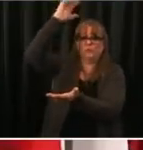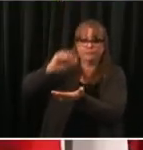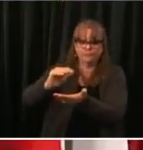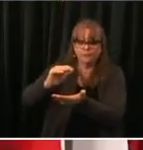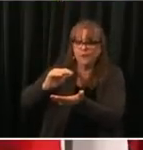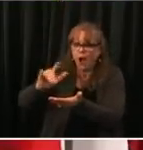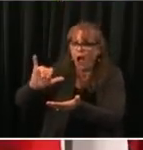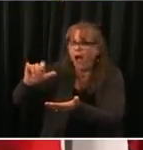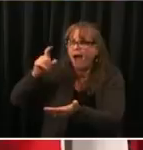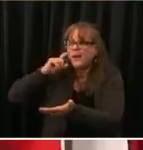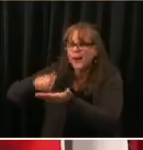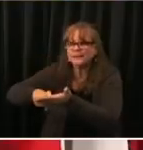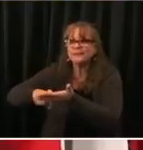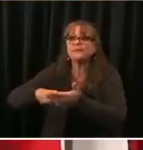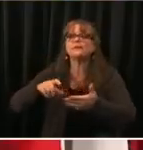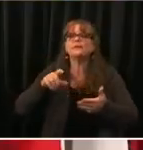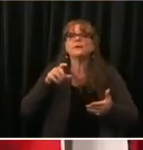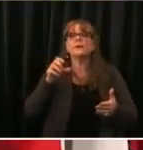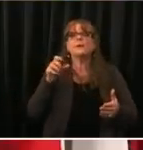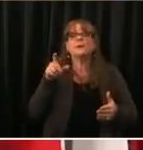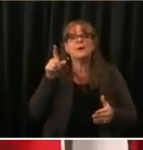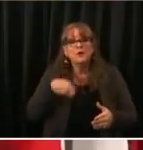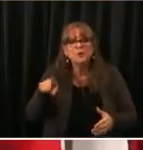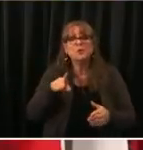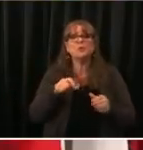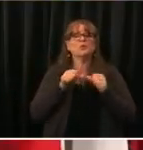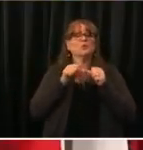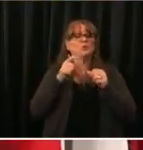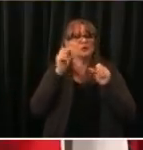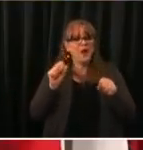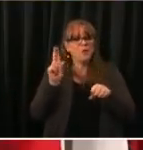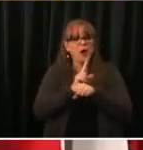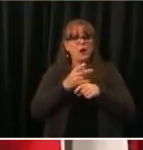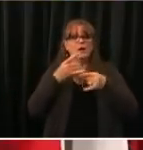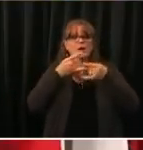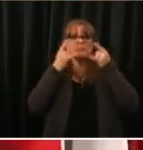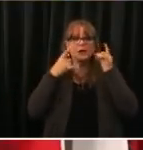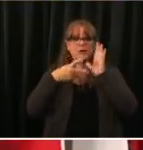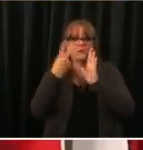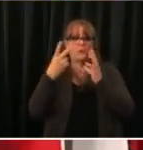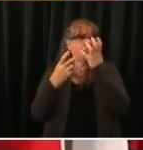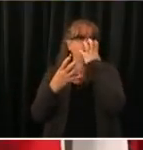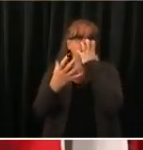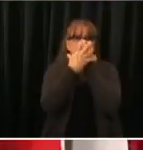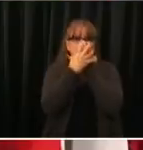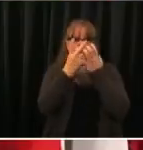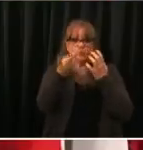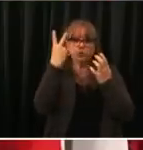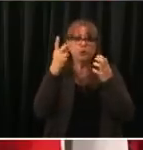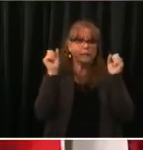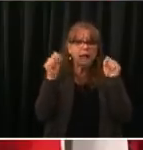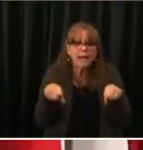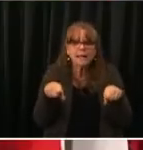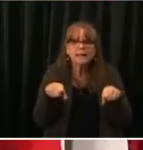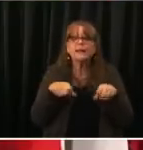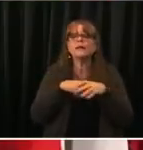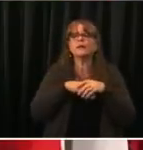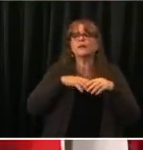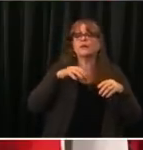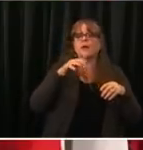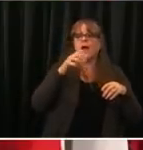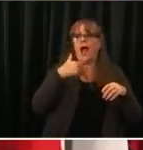wear multiple masks if they want. Some wear cloth masks, I wear a surgical mask for those who want a